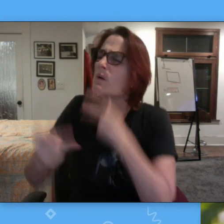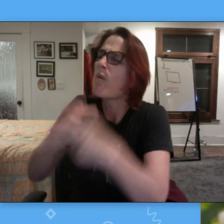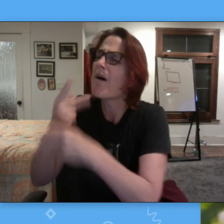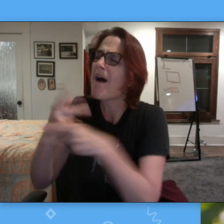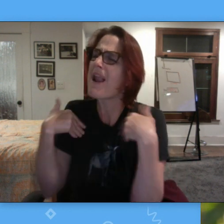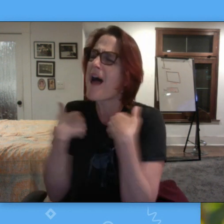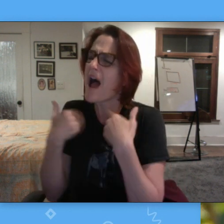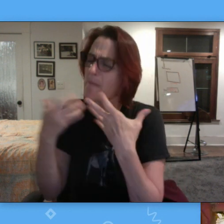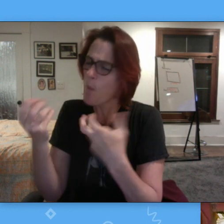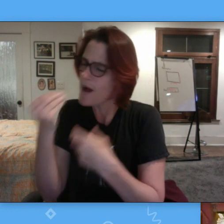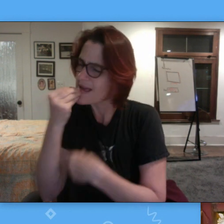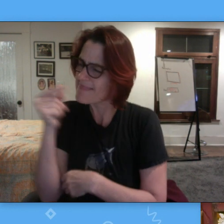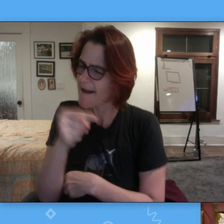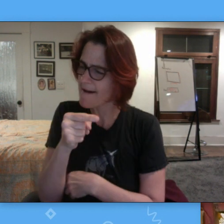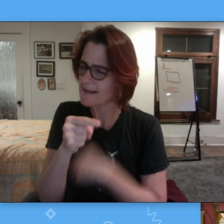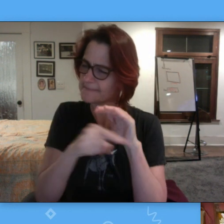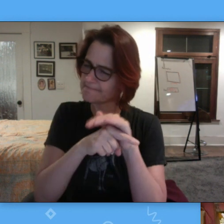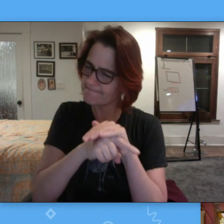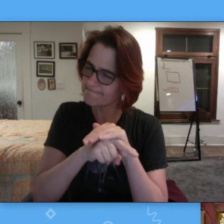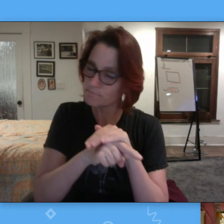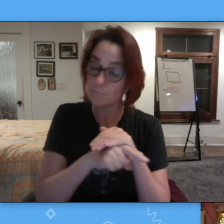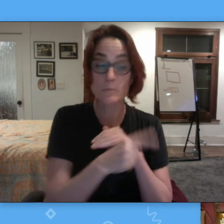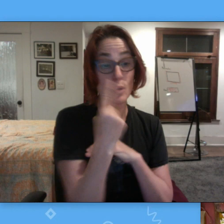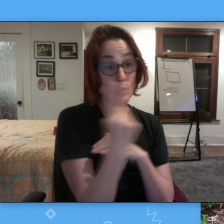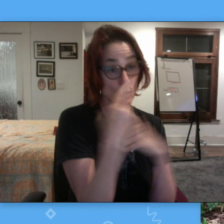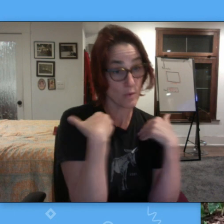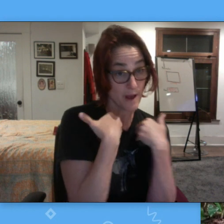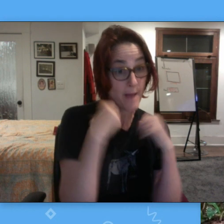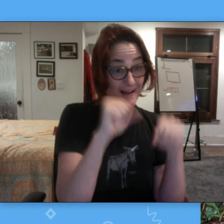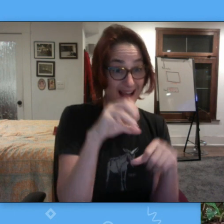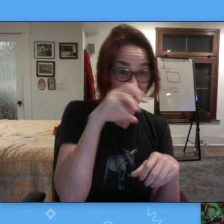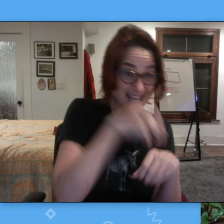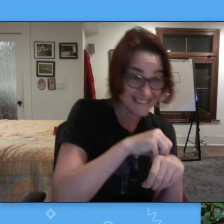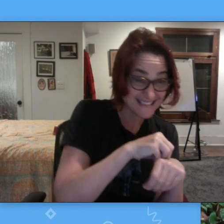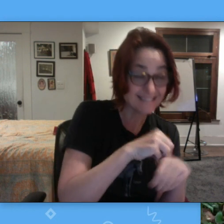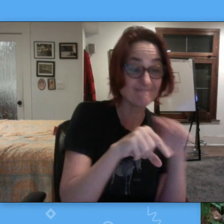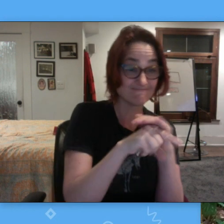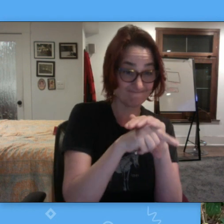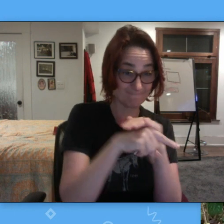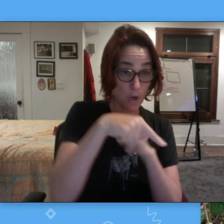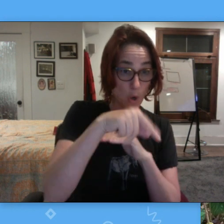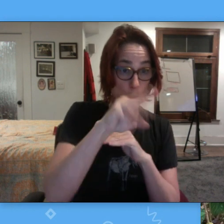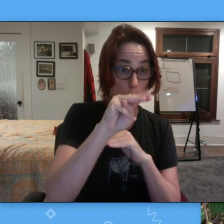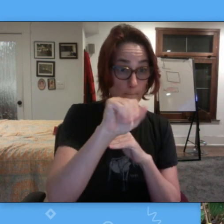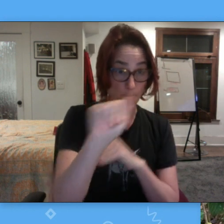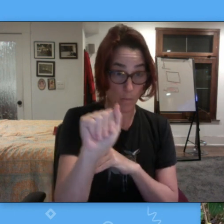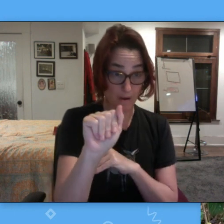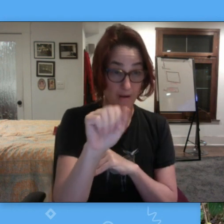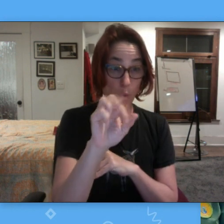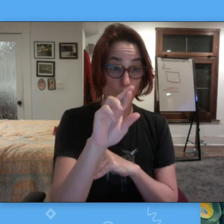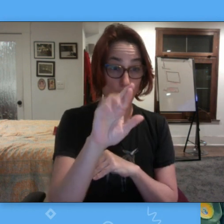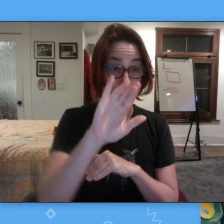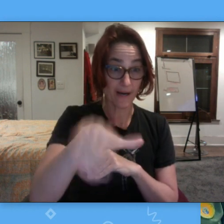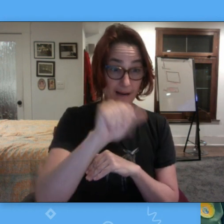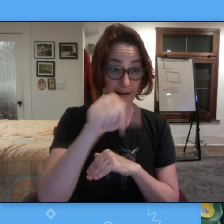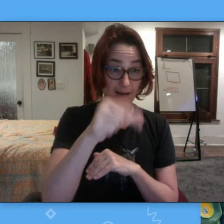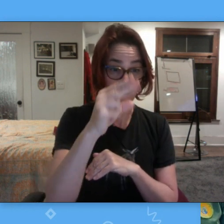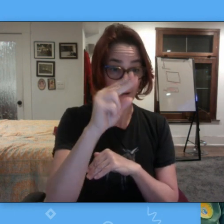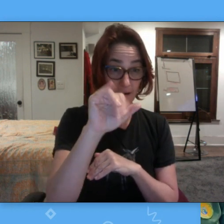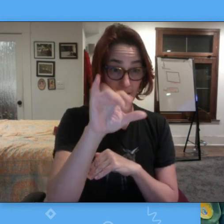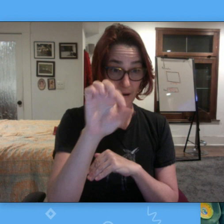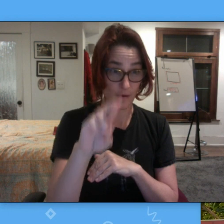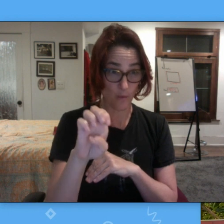eat an armadillo? The only animals that can really penetrate the shell of an armadillo are a puma or a jaguar. Wow. So what kind